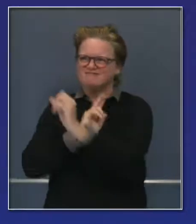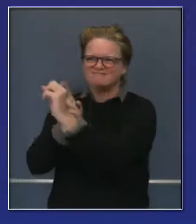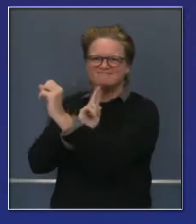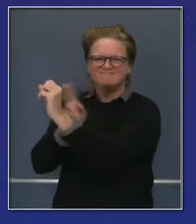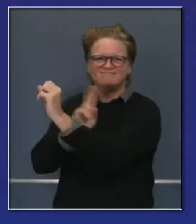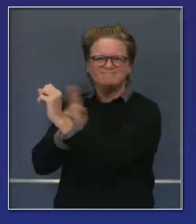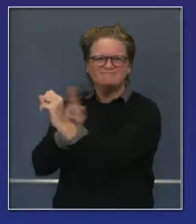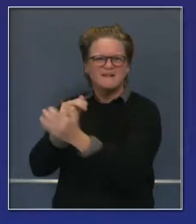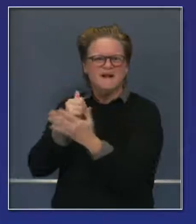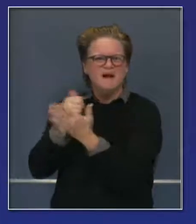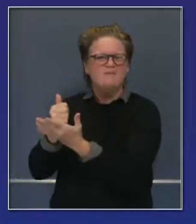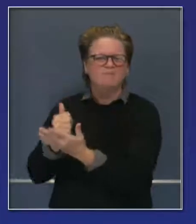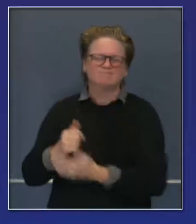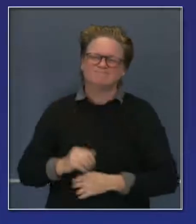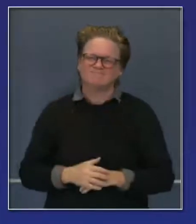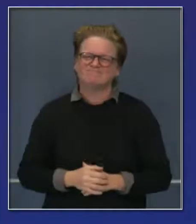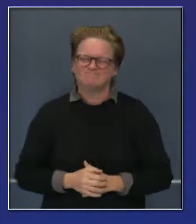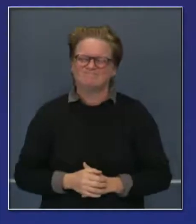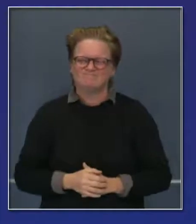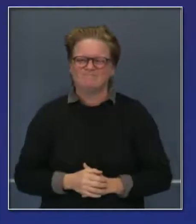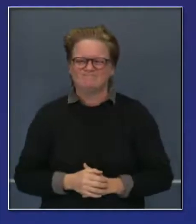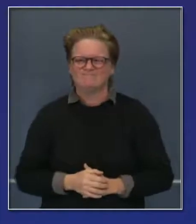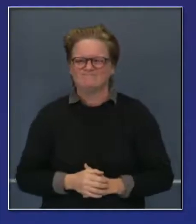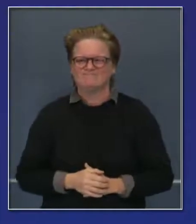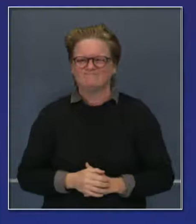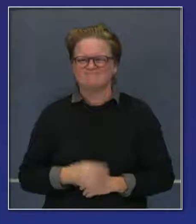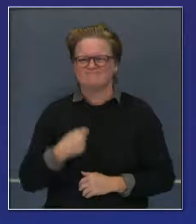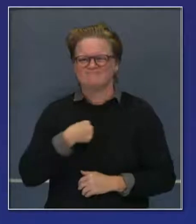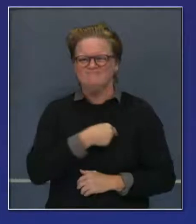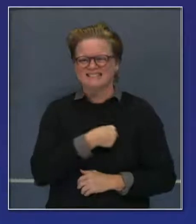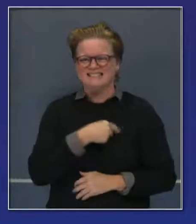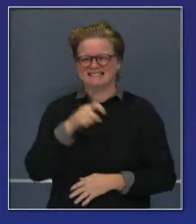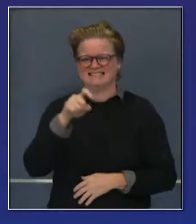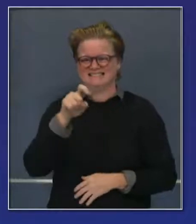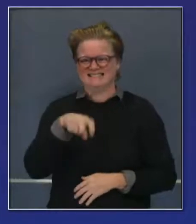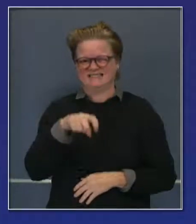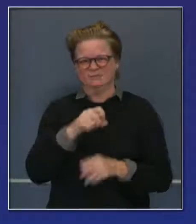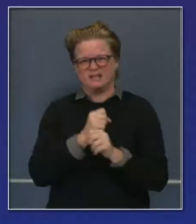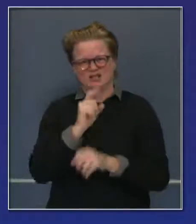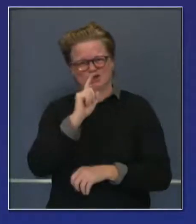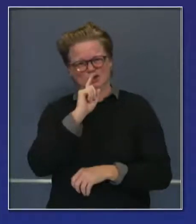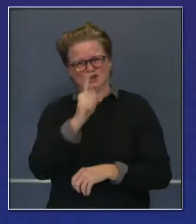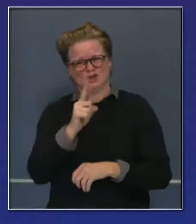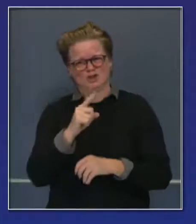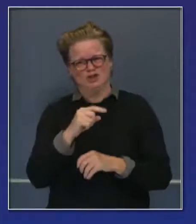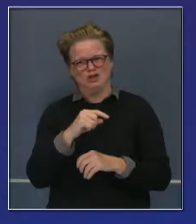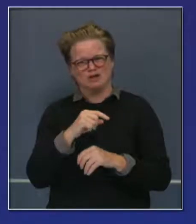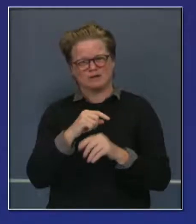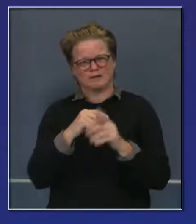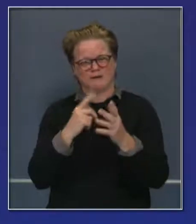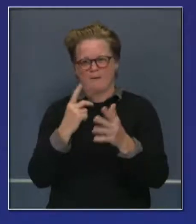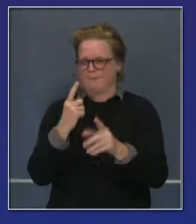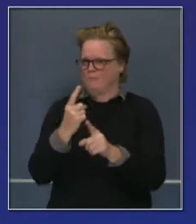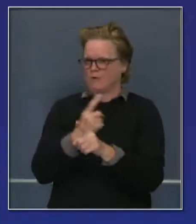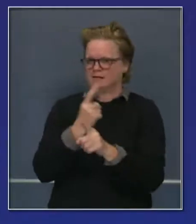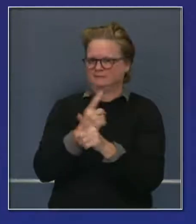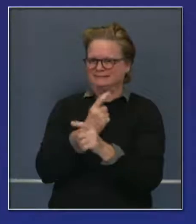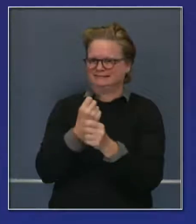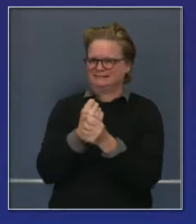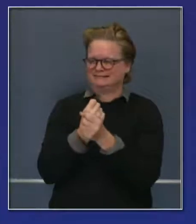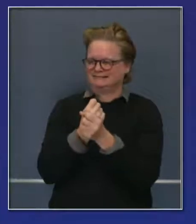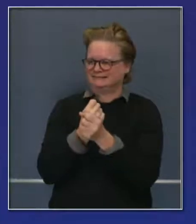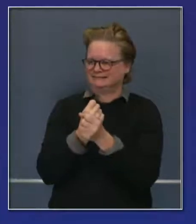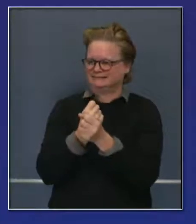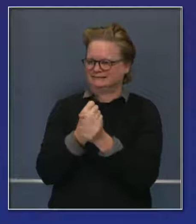the guidelines that we need to advance to distribute and allocate and prioritize to the most